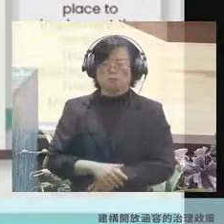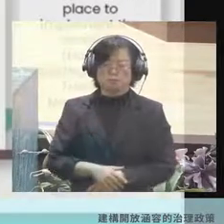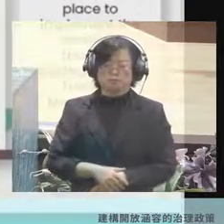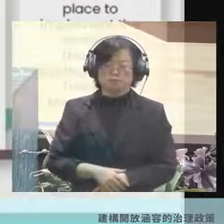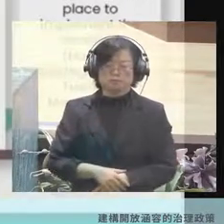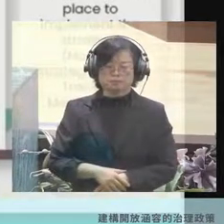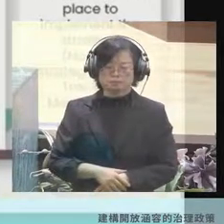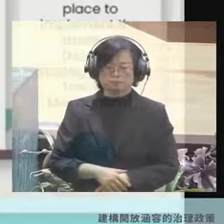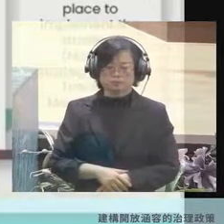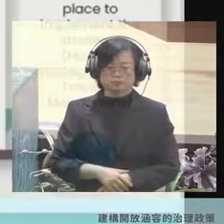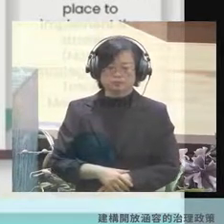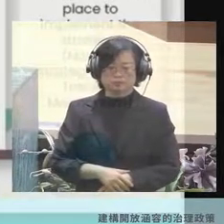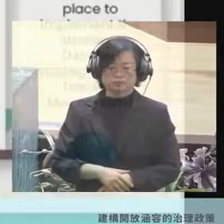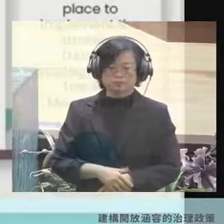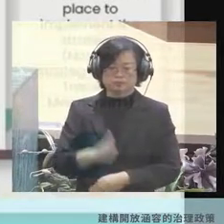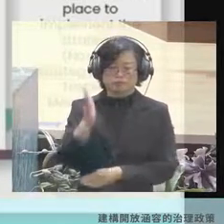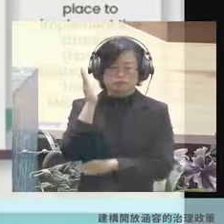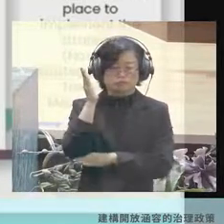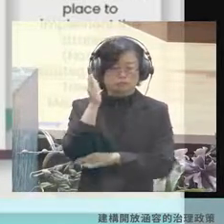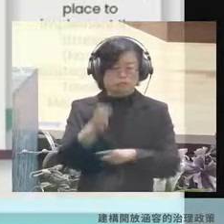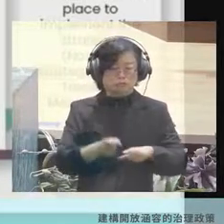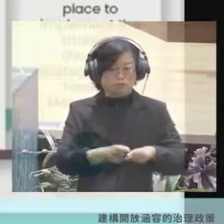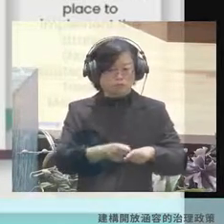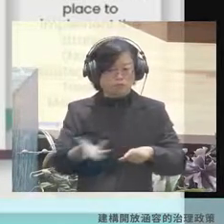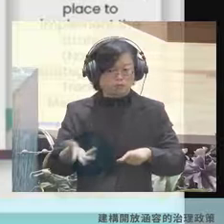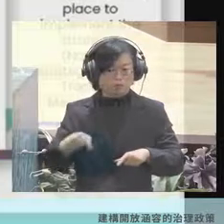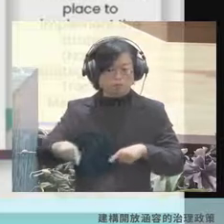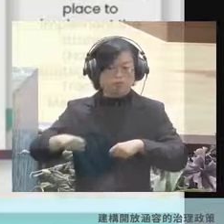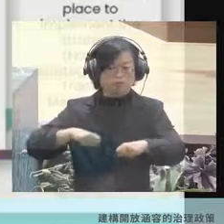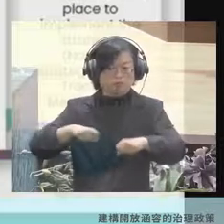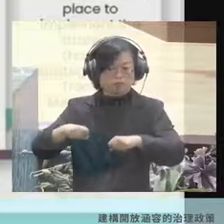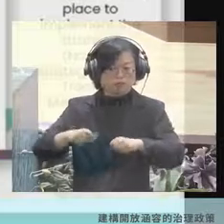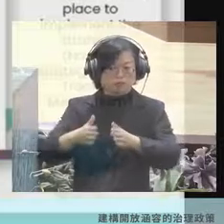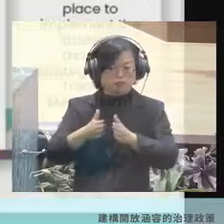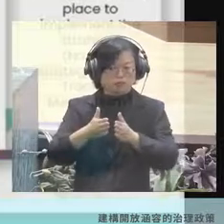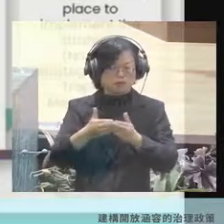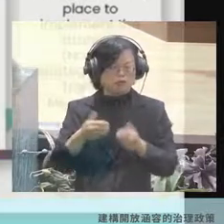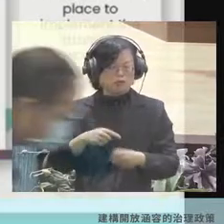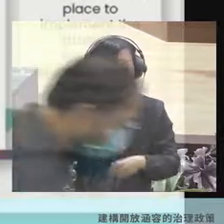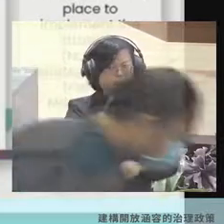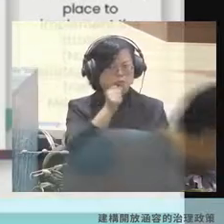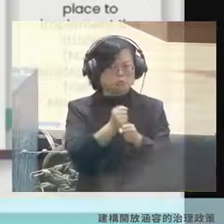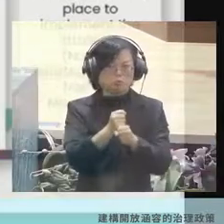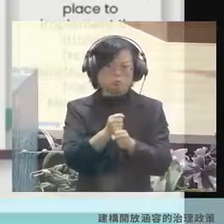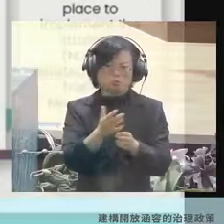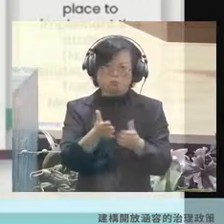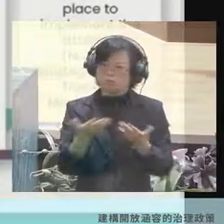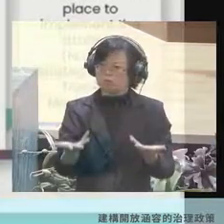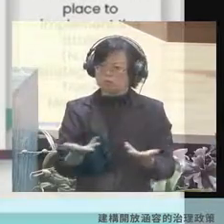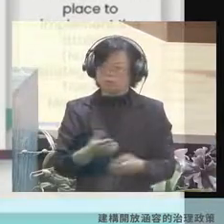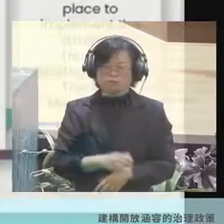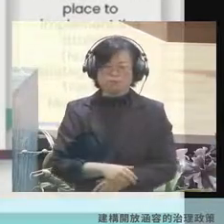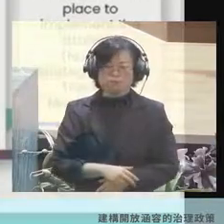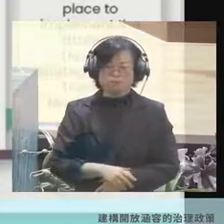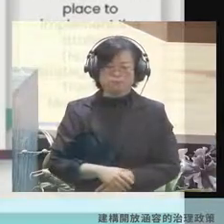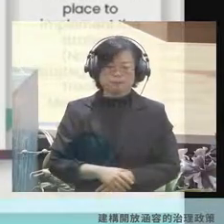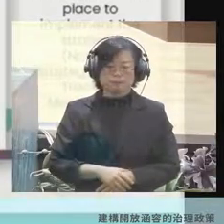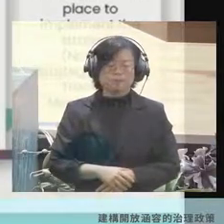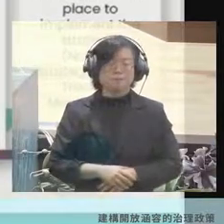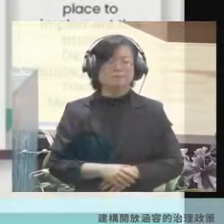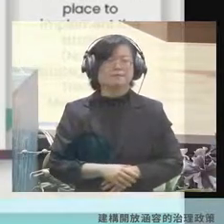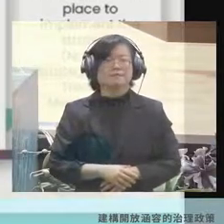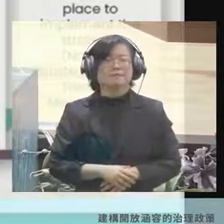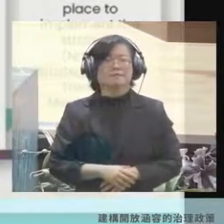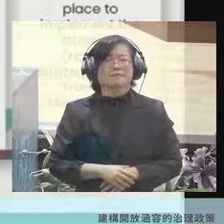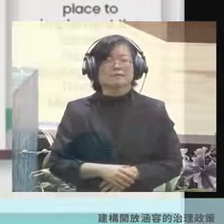KP government will execute this entire exercise. So for that, we have governance of the open data strategy. This includes 7 themes.